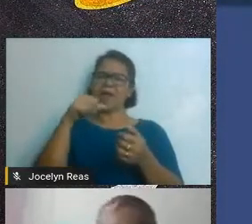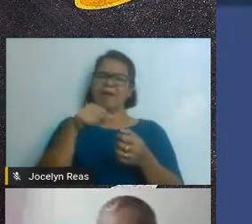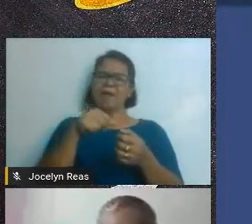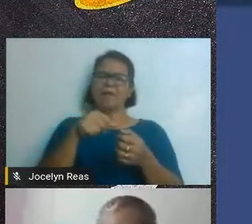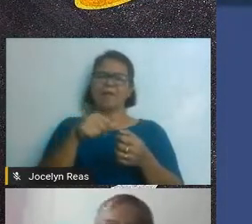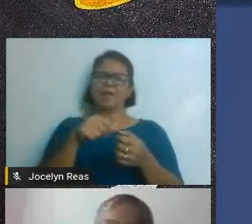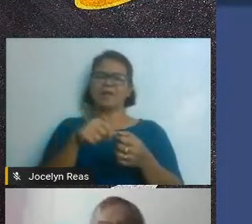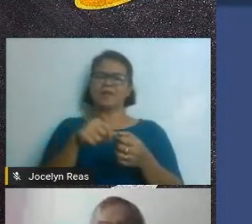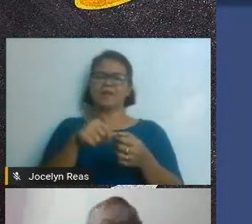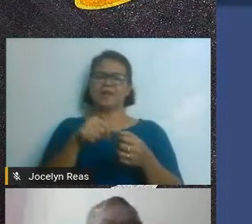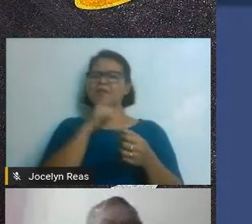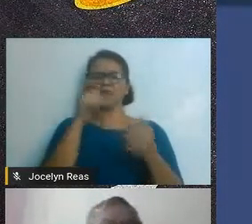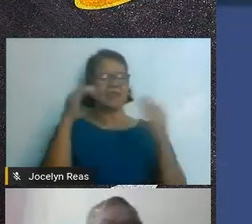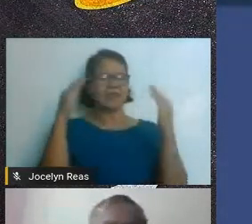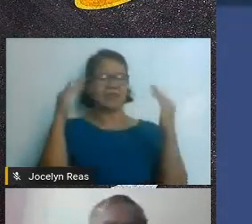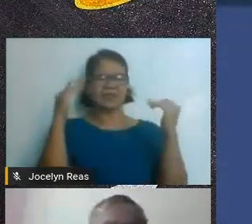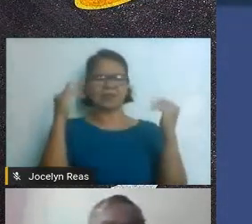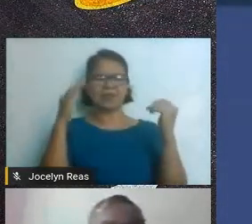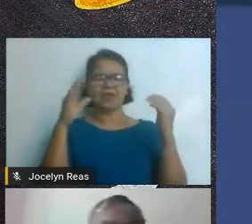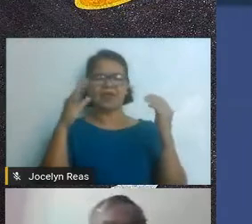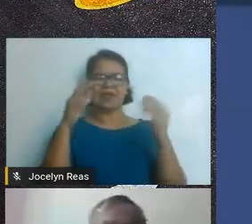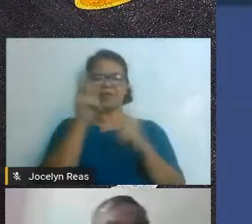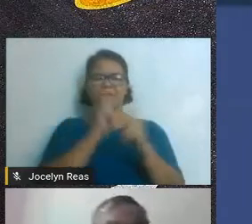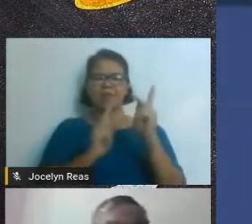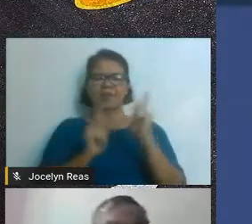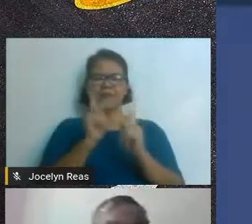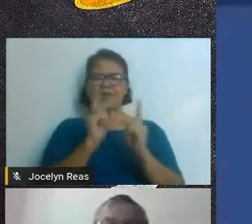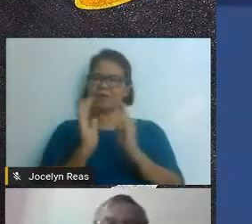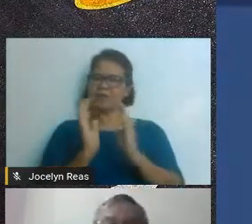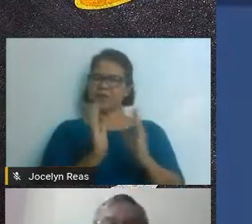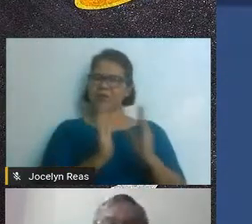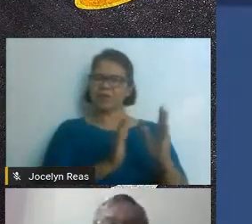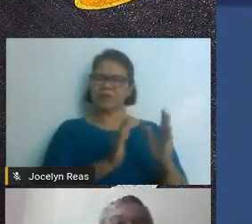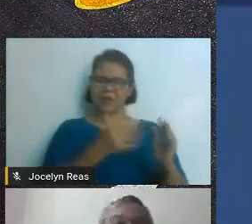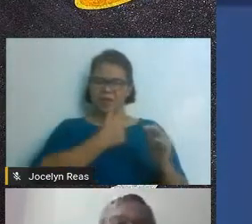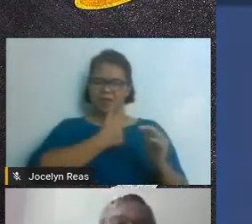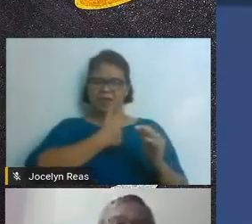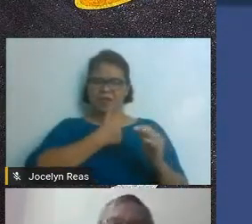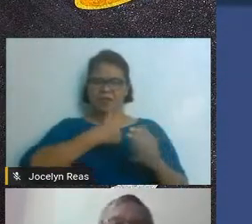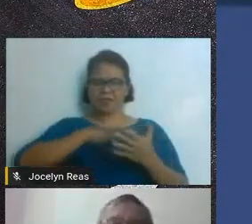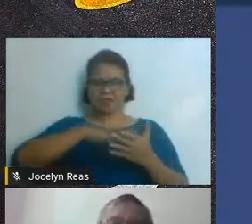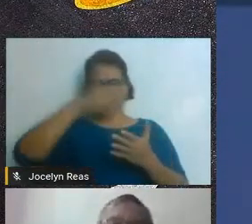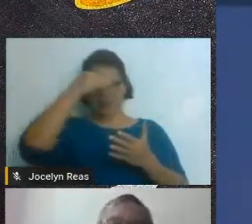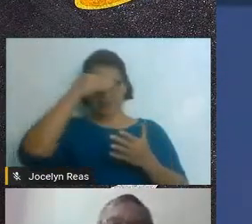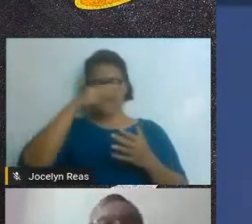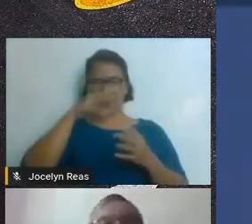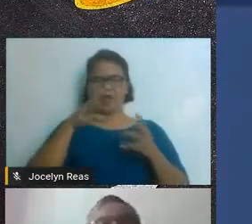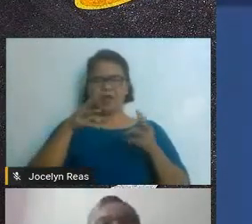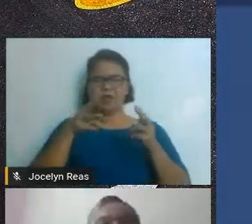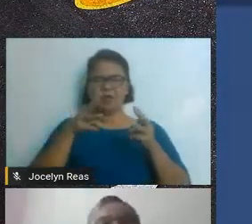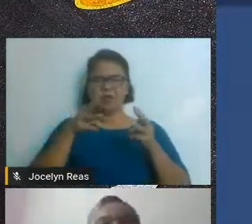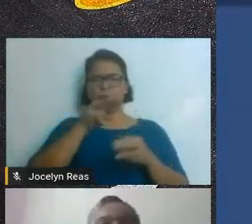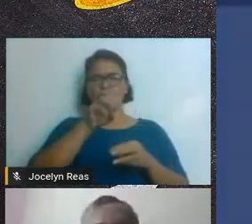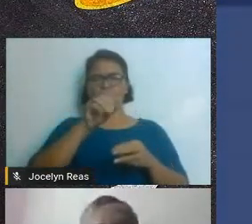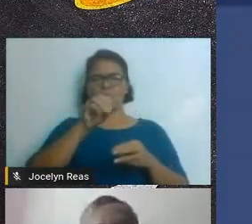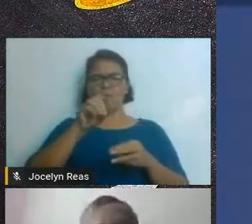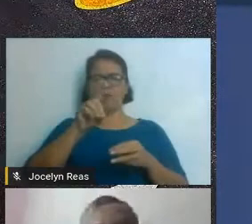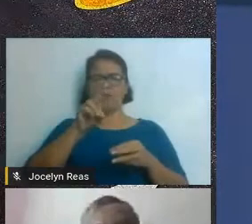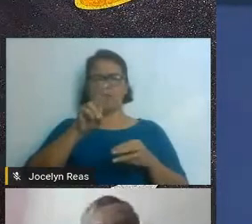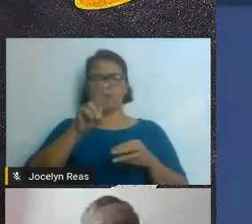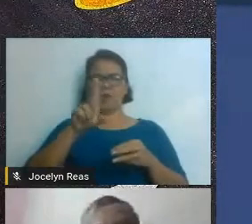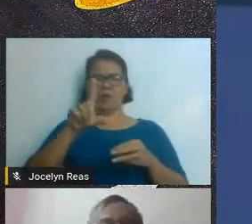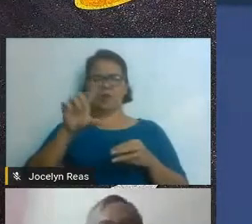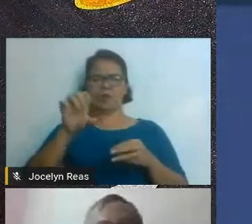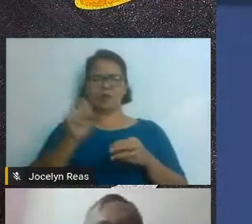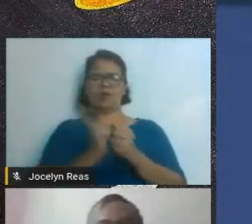people to like prepare self-learning modules by just telling them prepare the activity sheets without capacitating